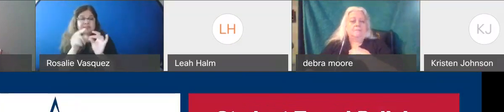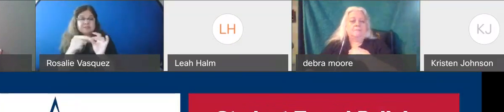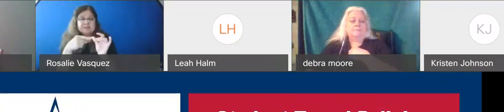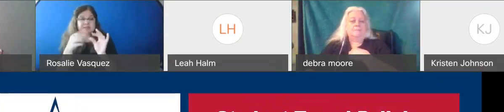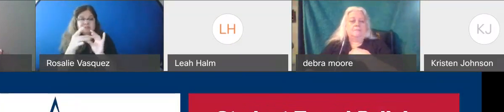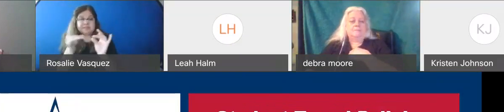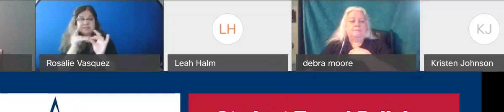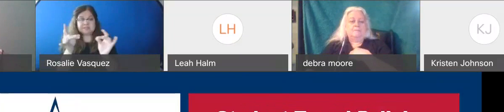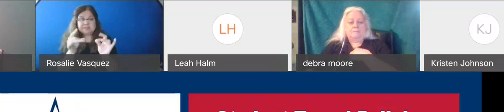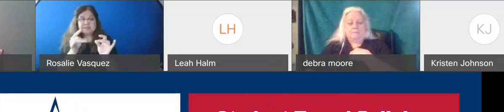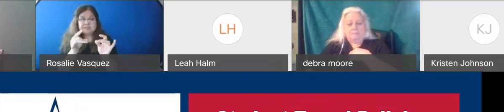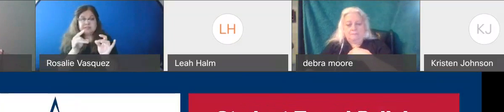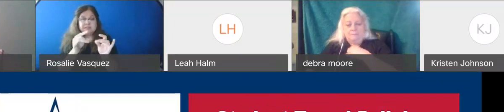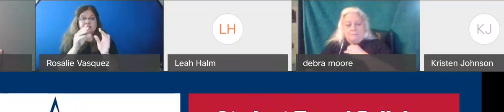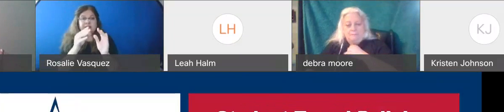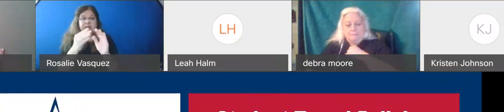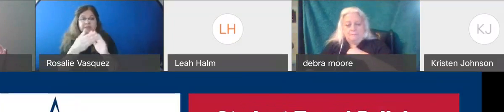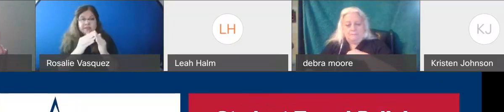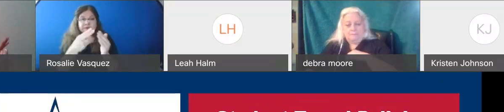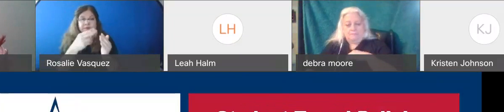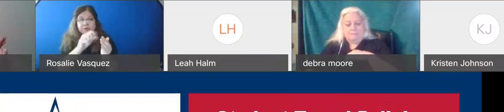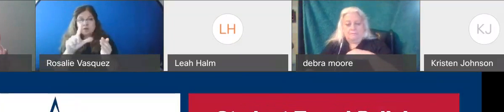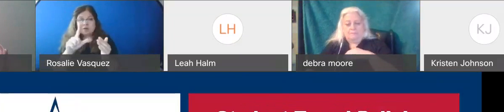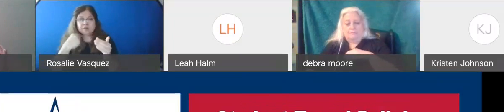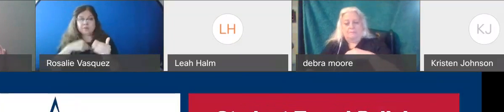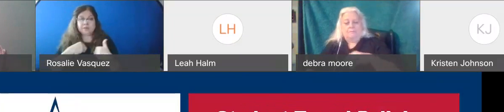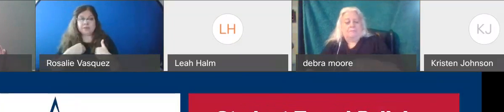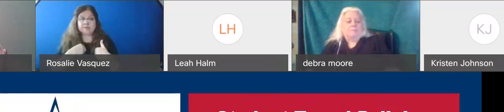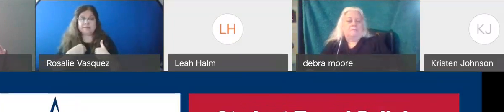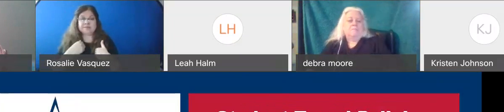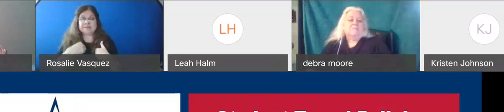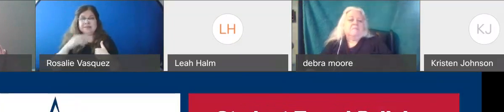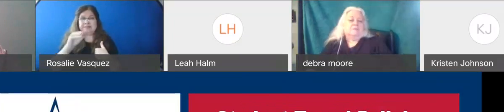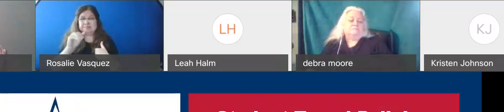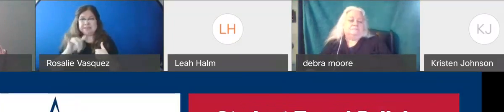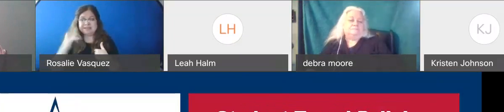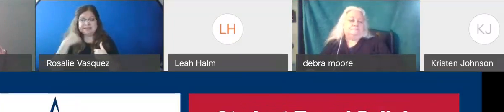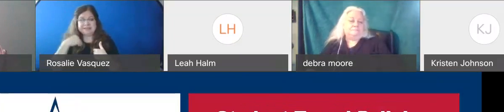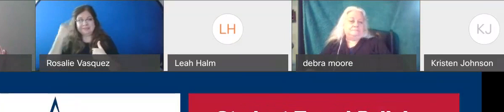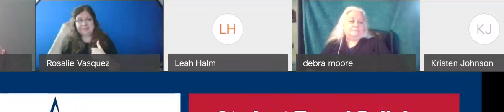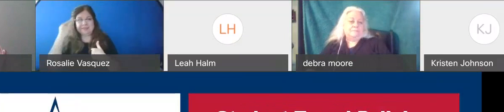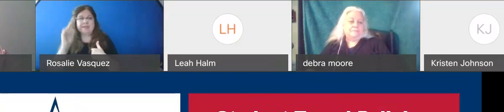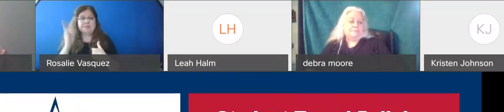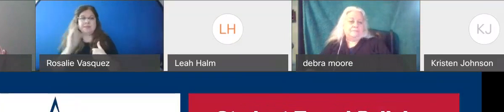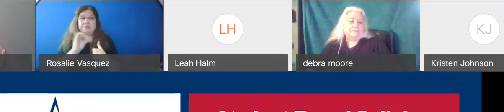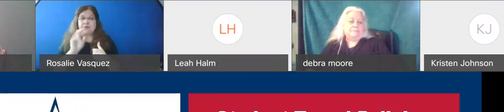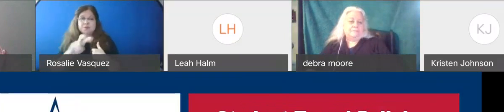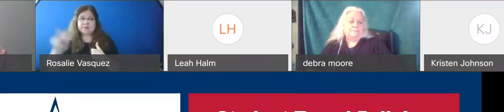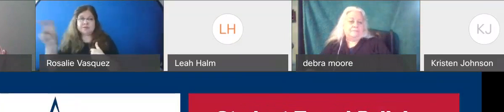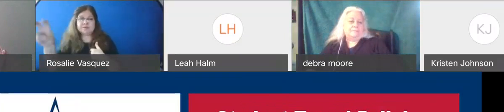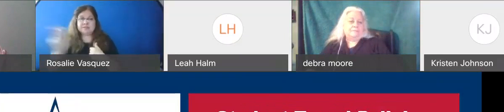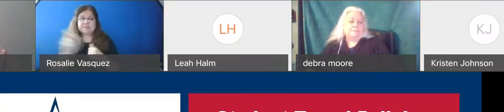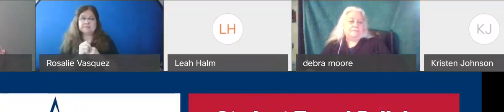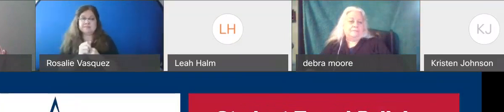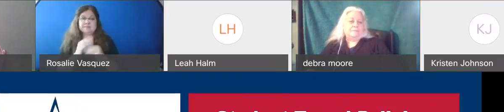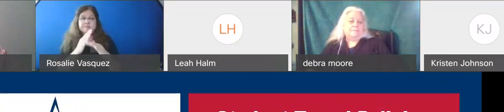in the RSO town hall, we had this May, I believe. There will be no traveling prohibited for the